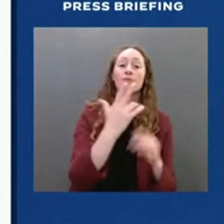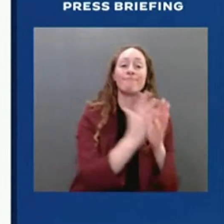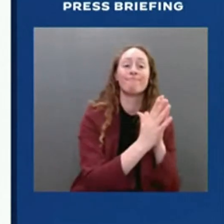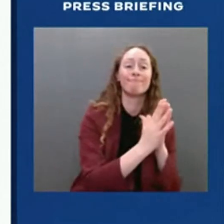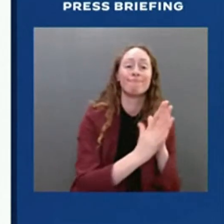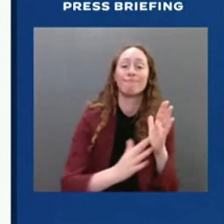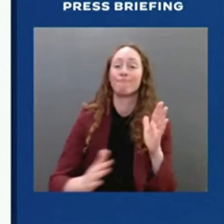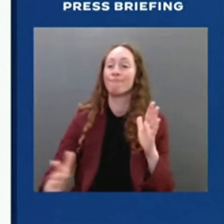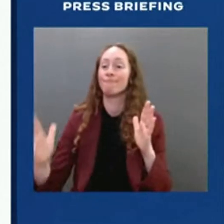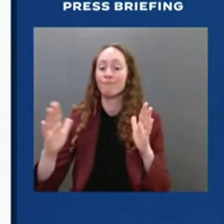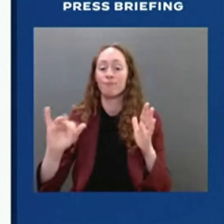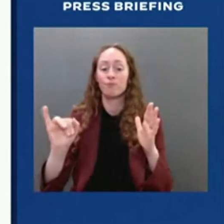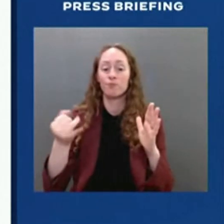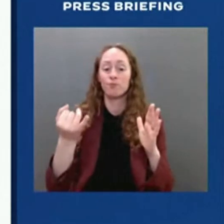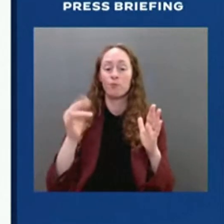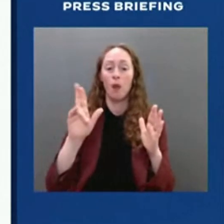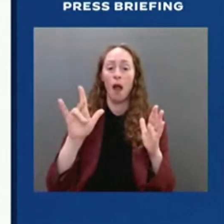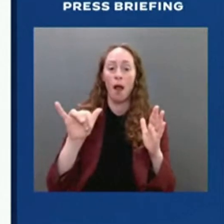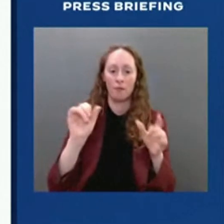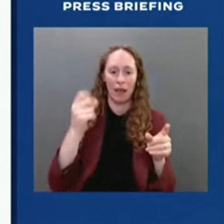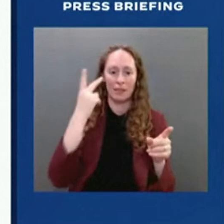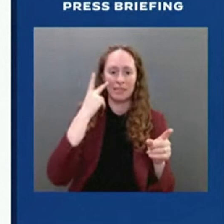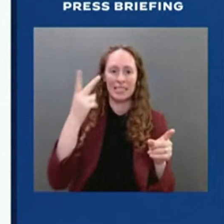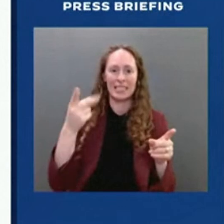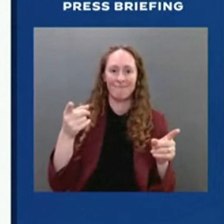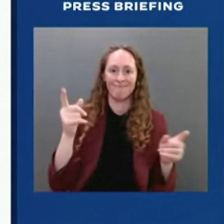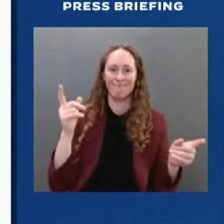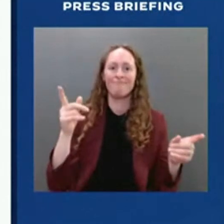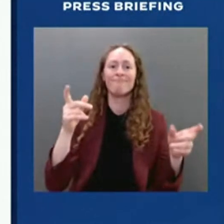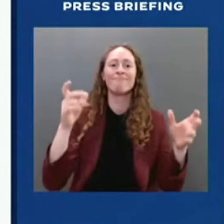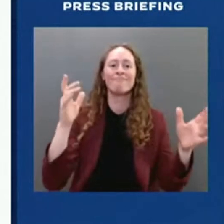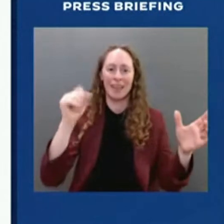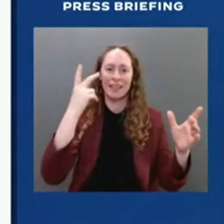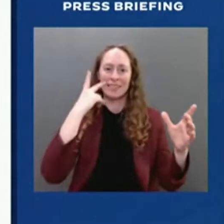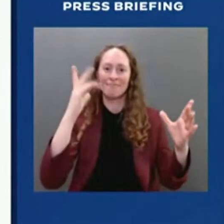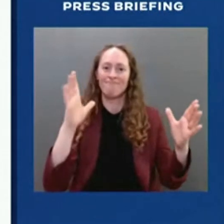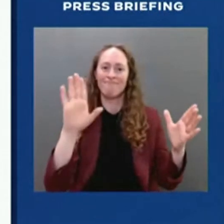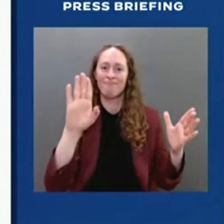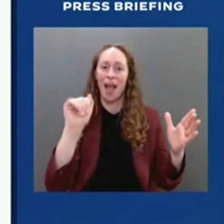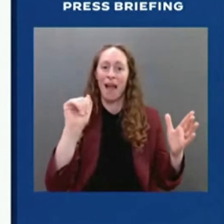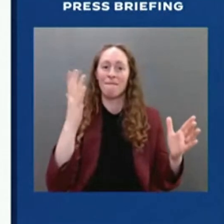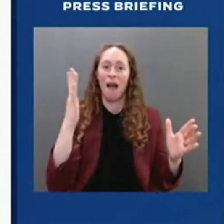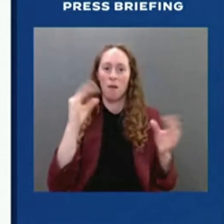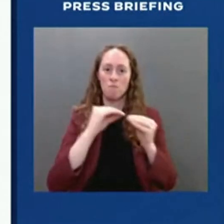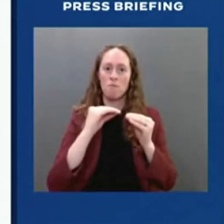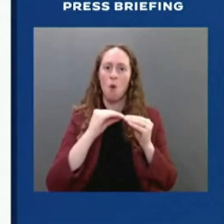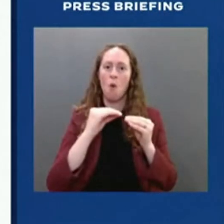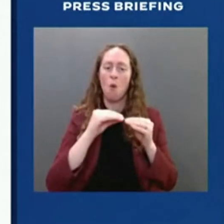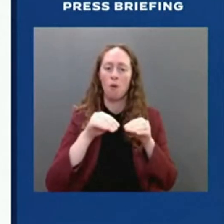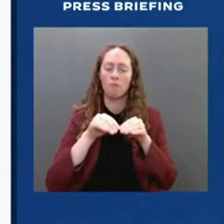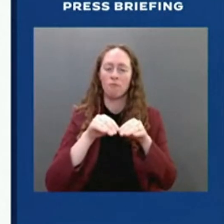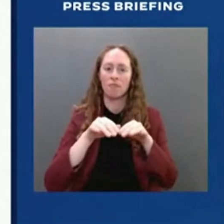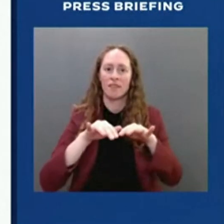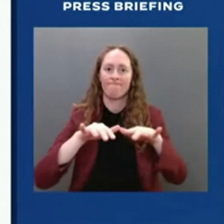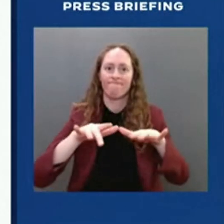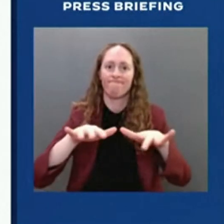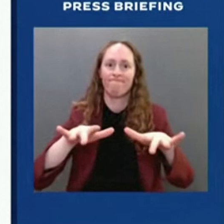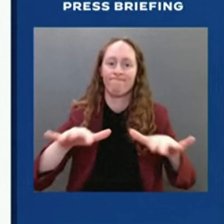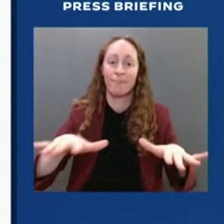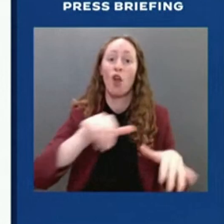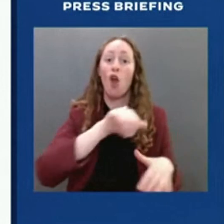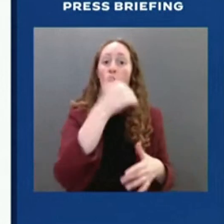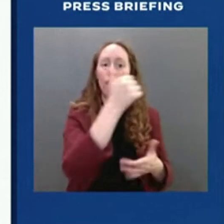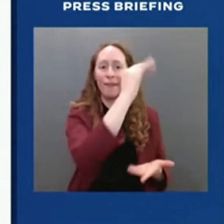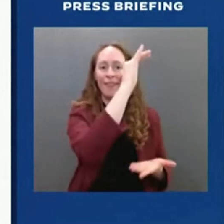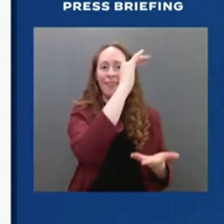increasing dominance of the BA4, BA5, such that now, shown on this slide, it's about